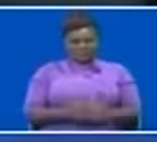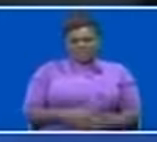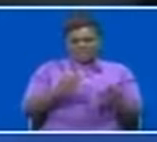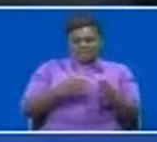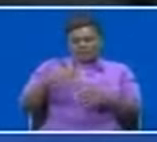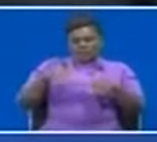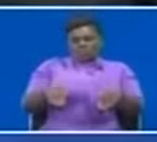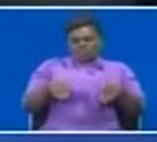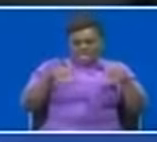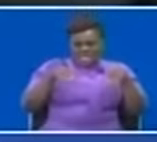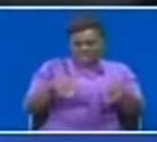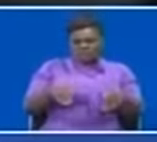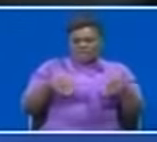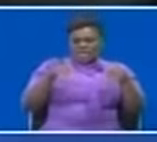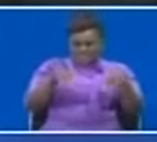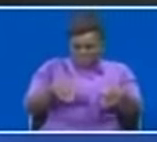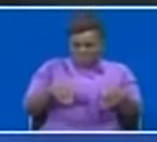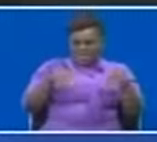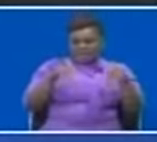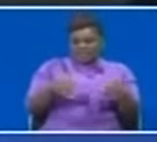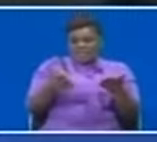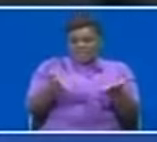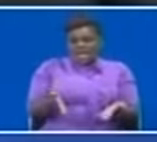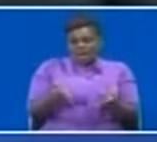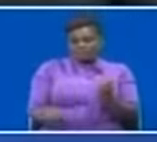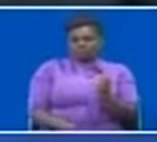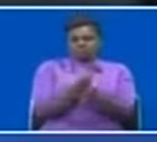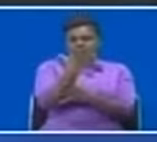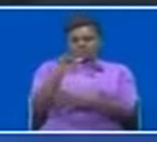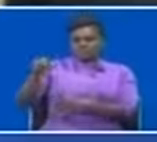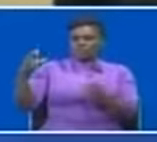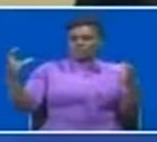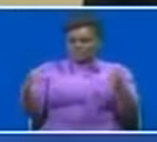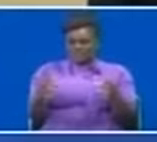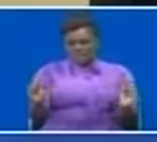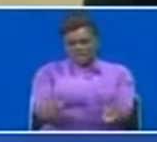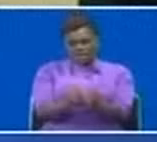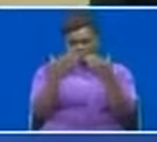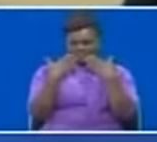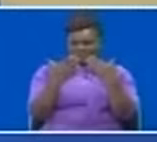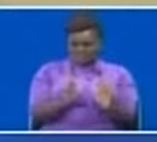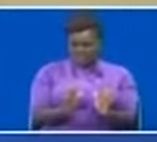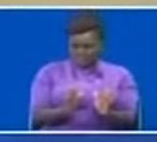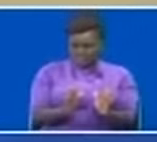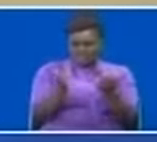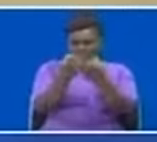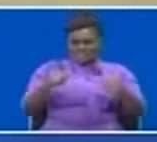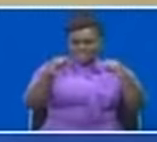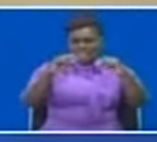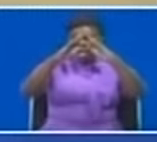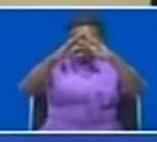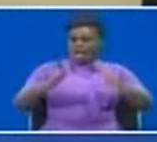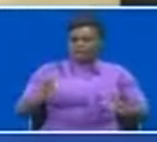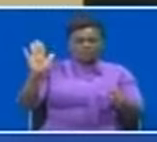After several false starts, the eagerly awaited formation of the Jubilee Party is at hand. State House was abuzz